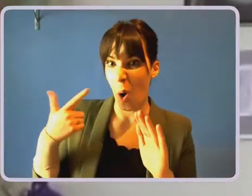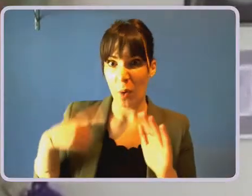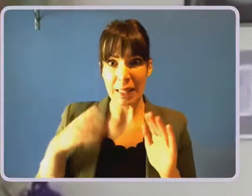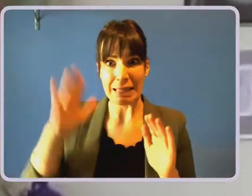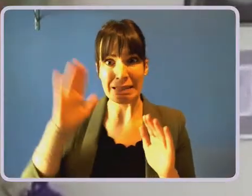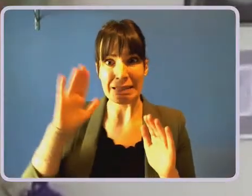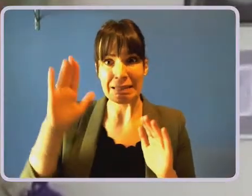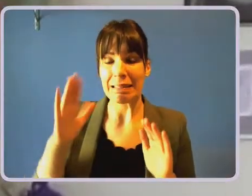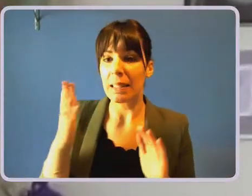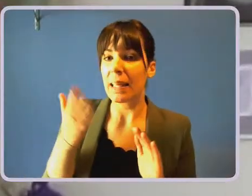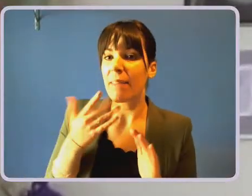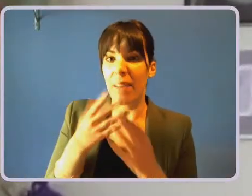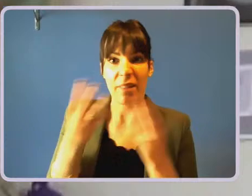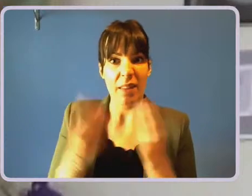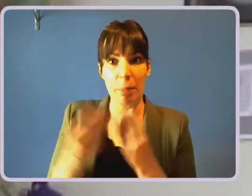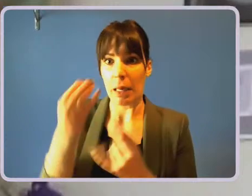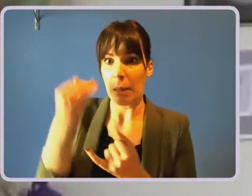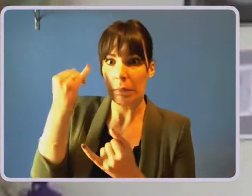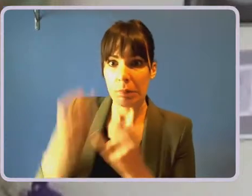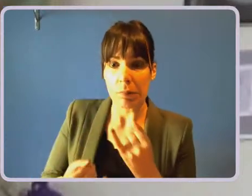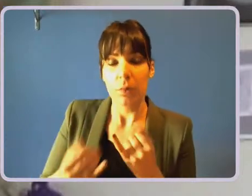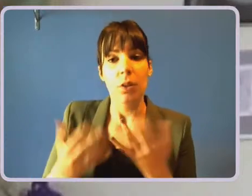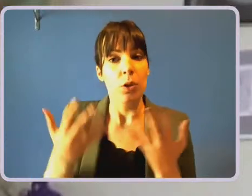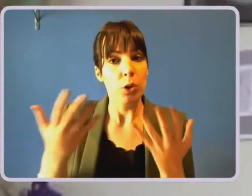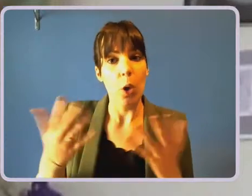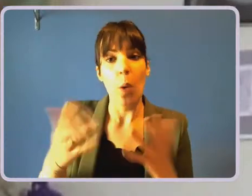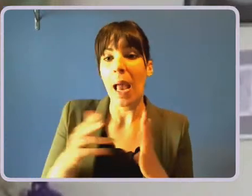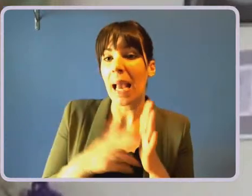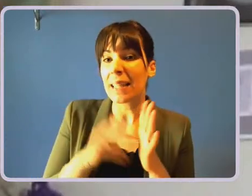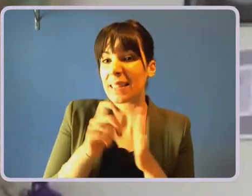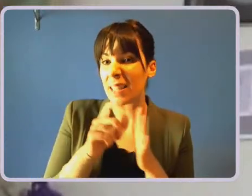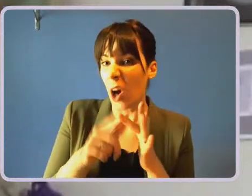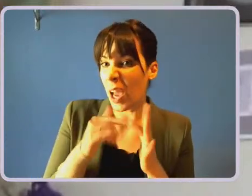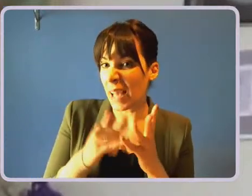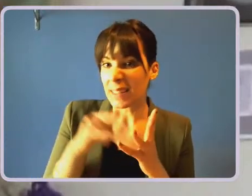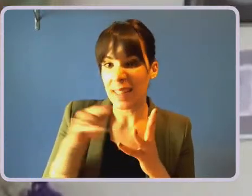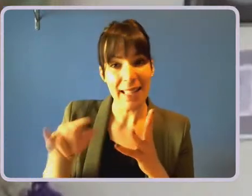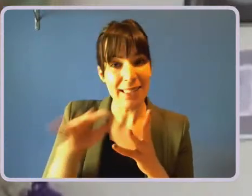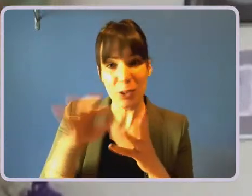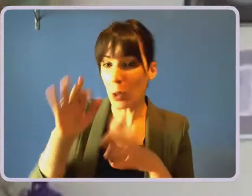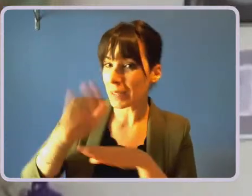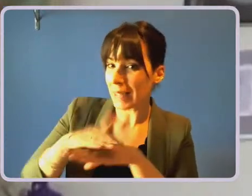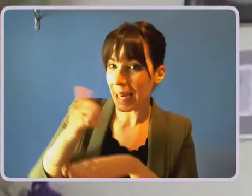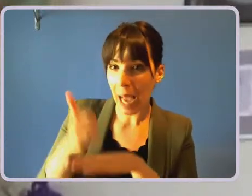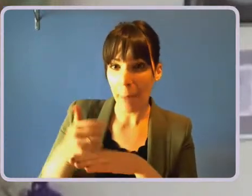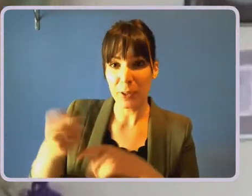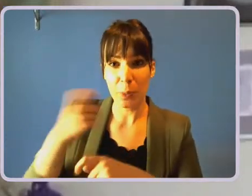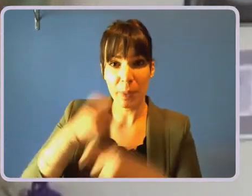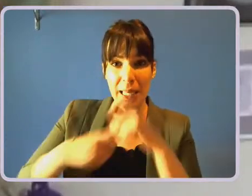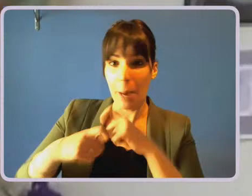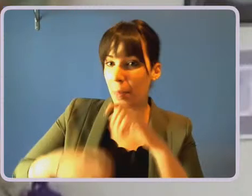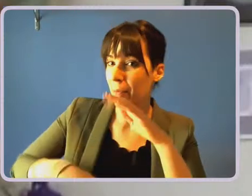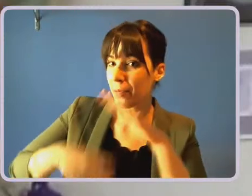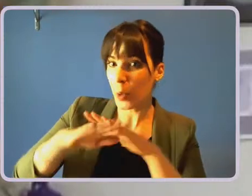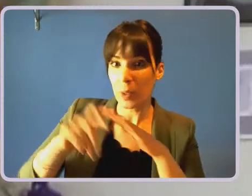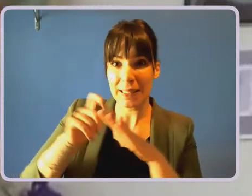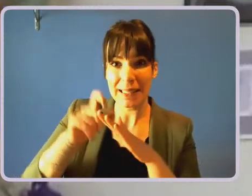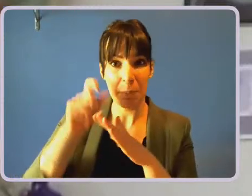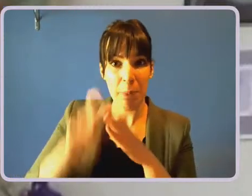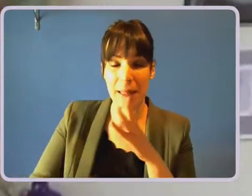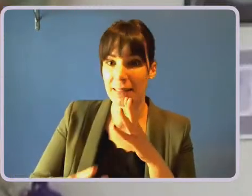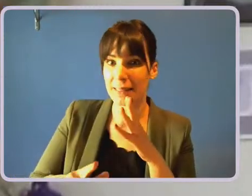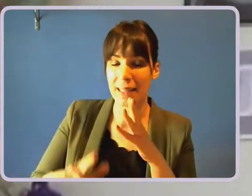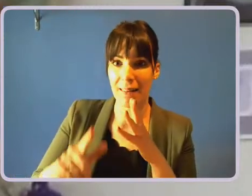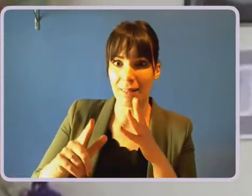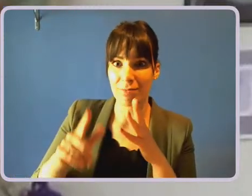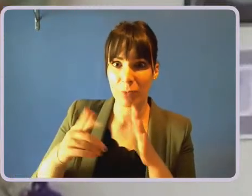up to be the disability solution for government. And I've been extremely disturbed during the pandemic and previously during